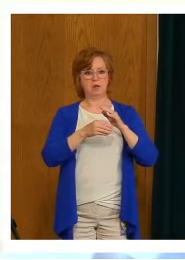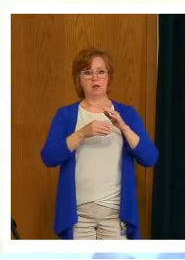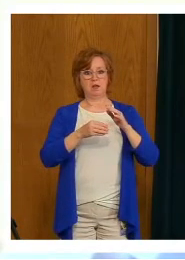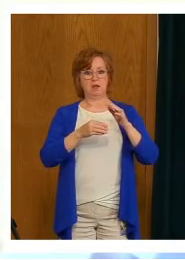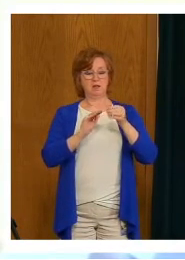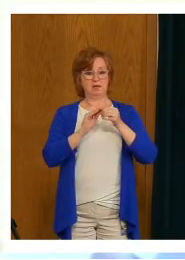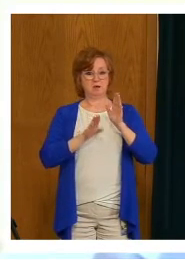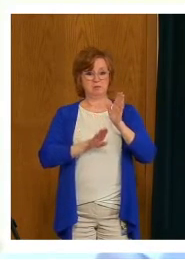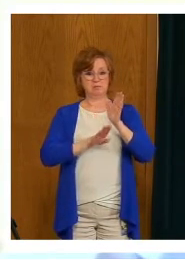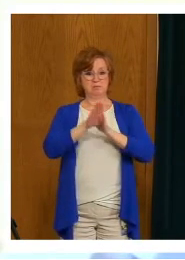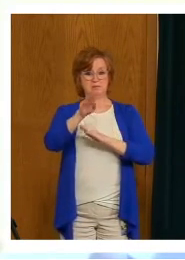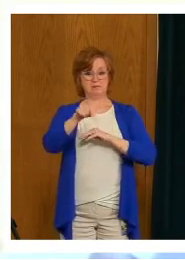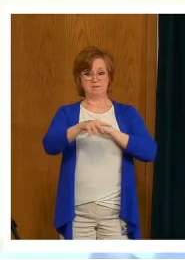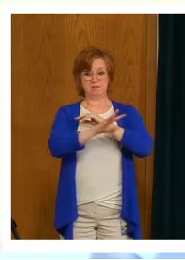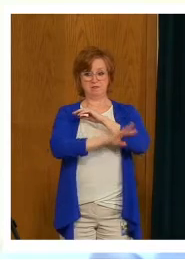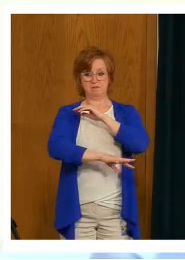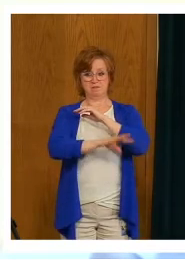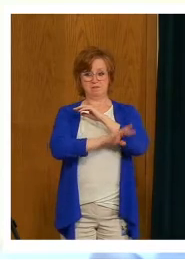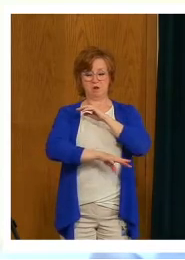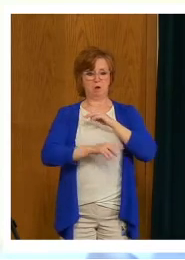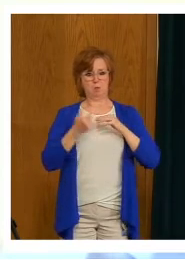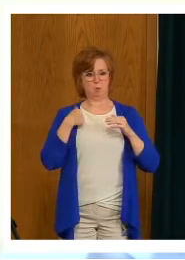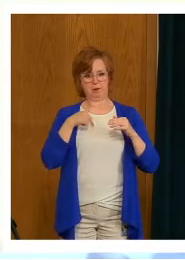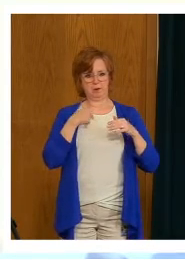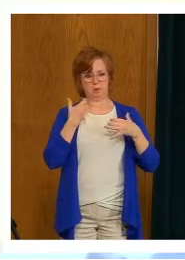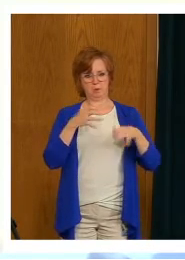dose is our protection against,